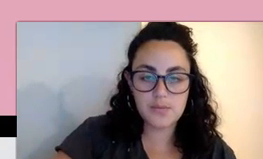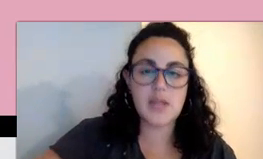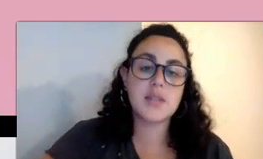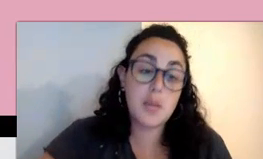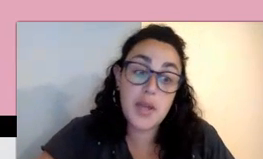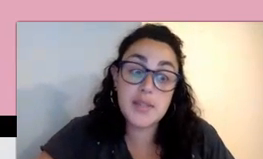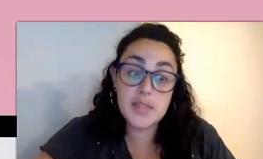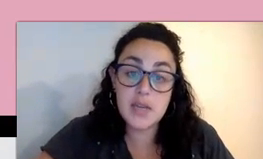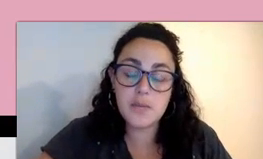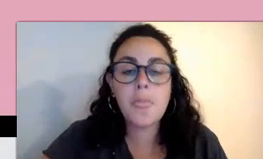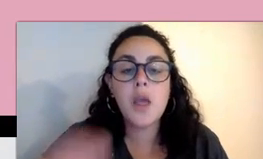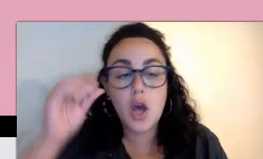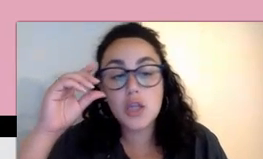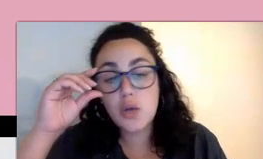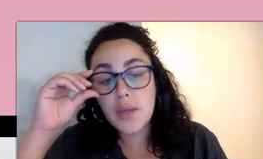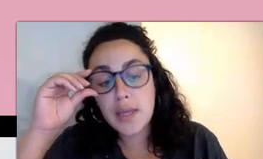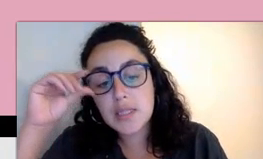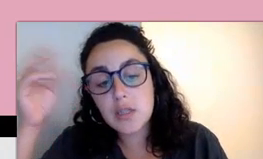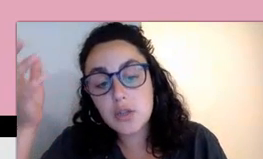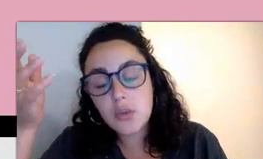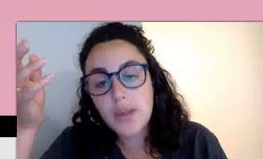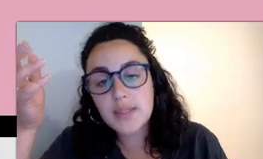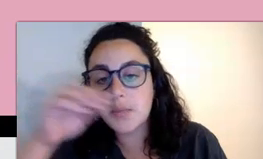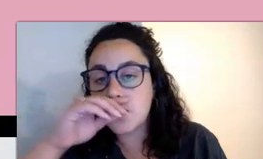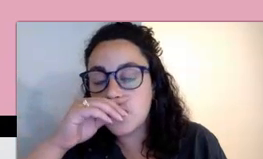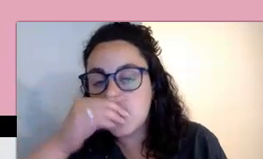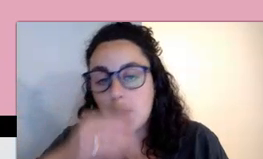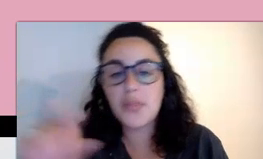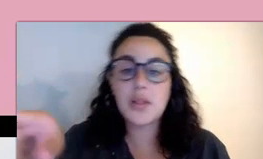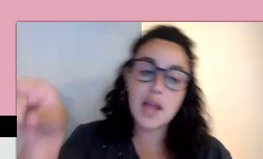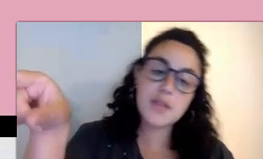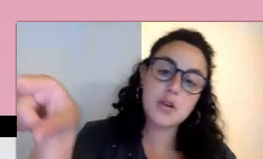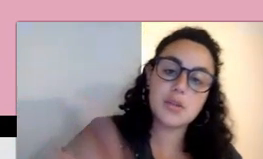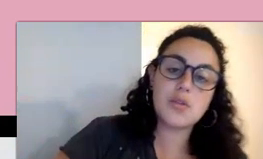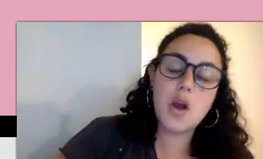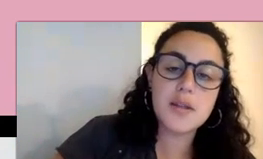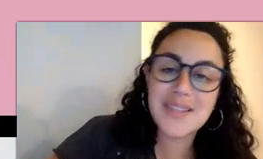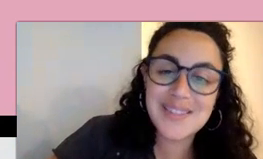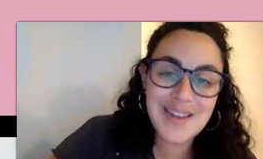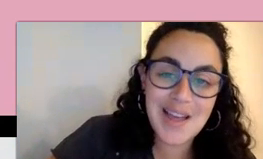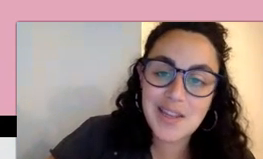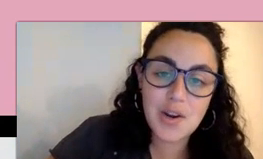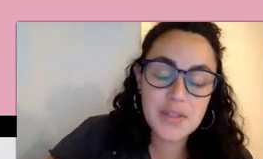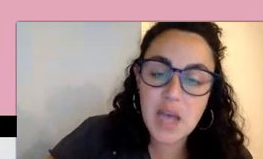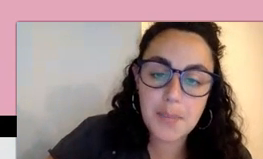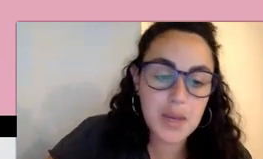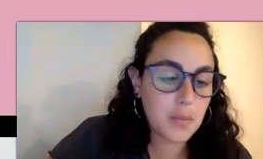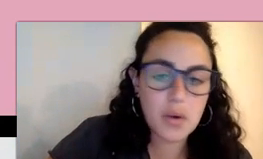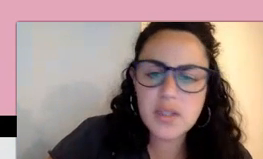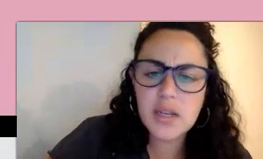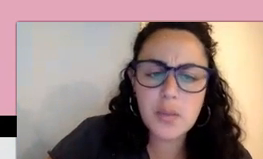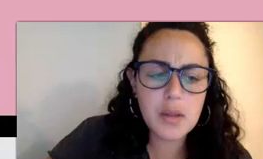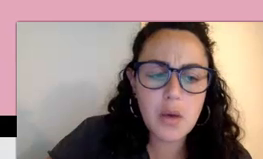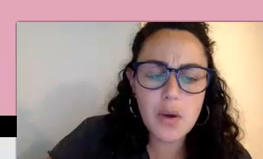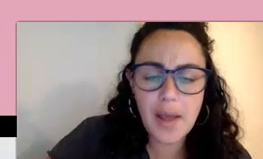down. That's an uppercase T. A lowercase t looks quite similar, but the line that goes across, it's not here at the top anymore.